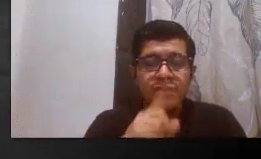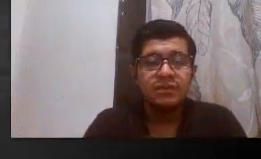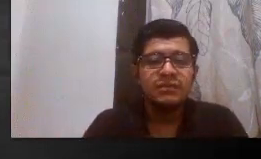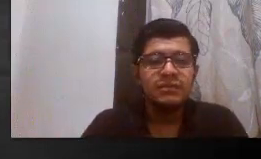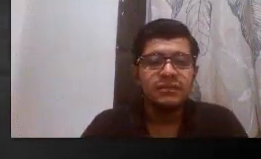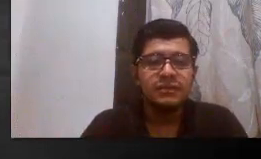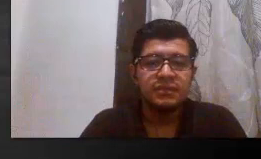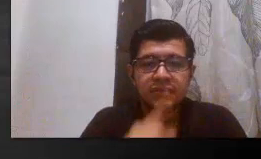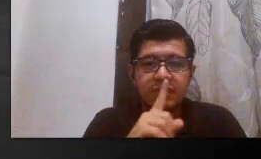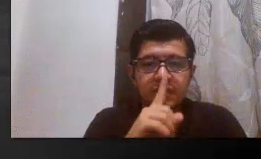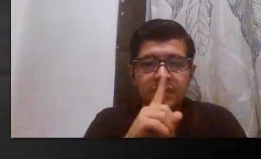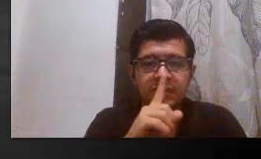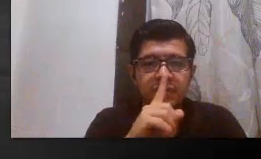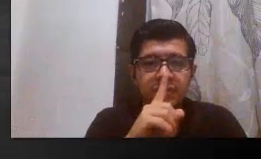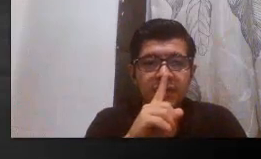shh,